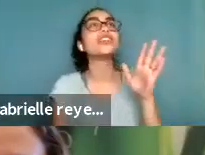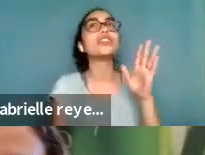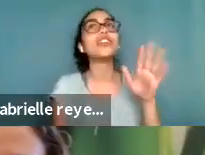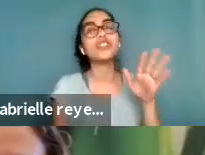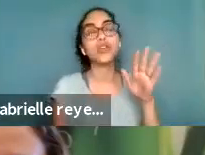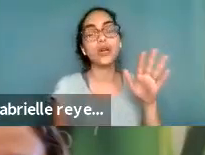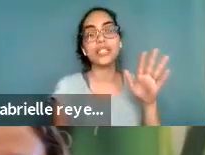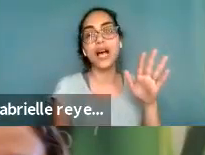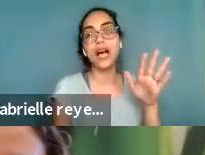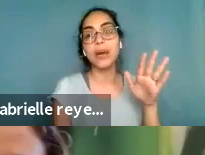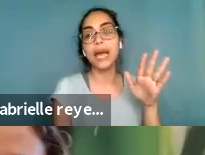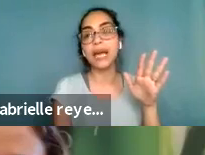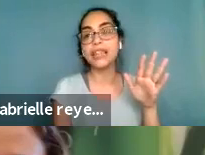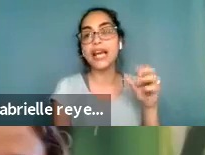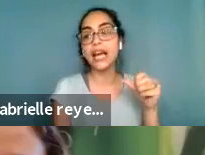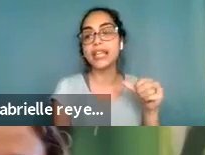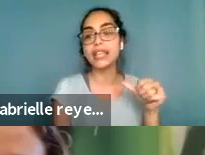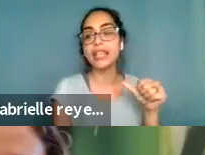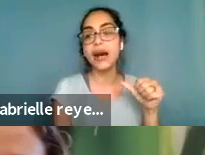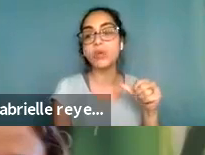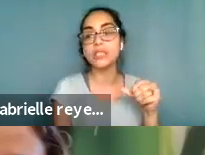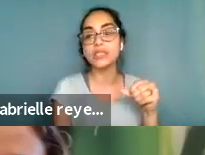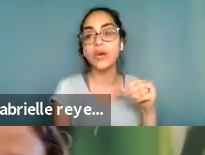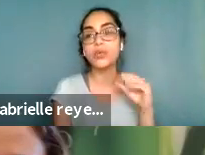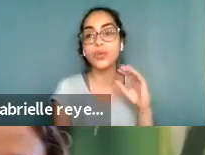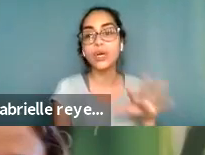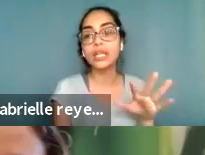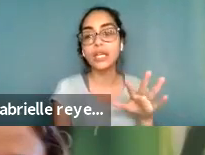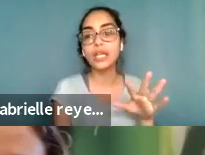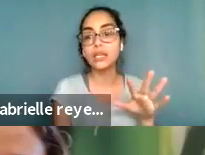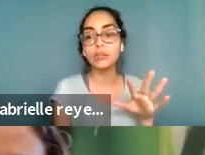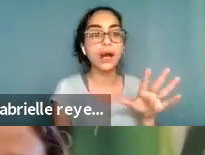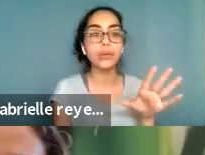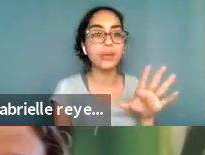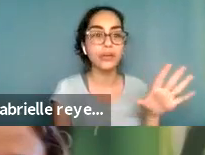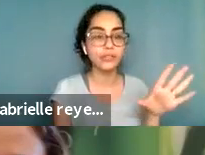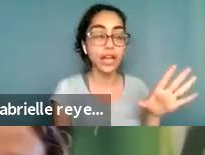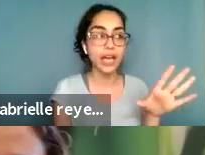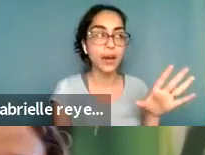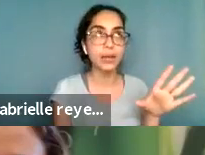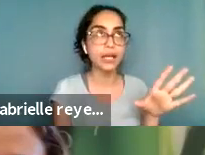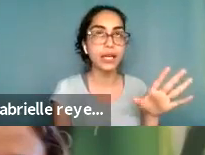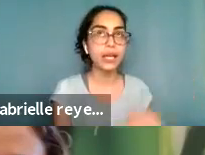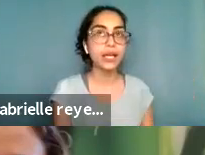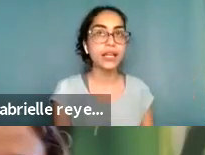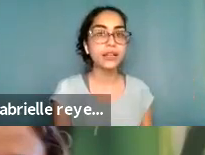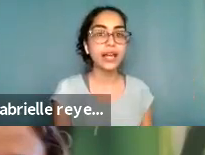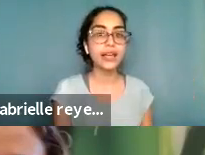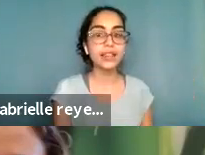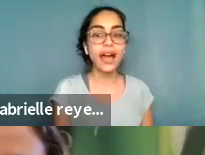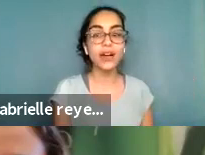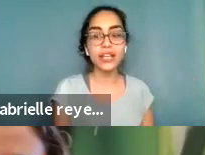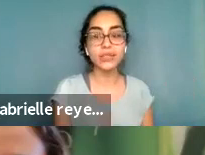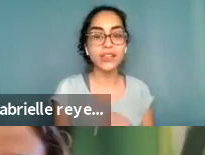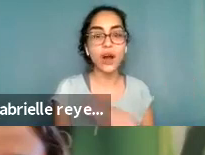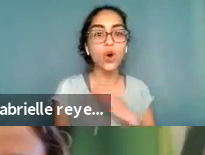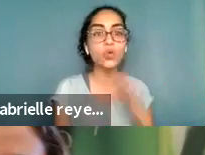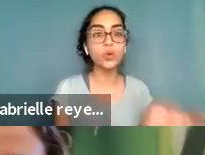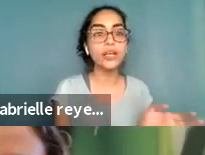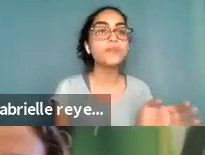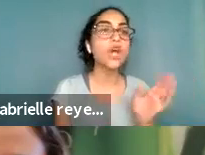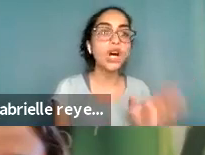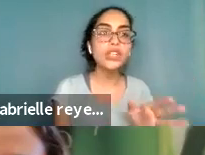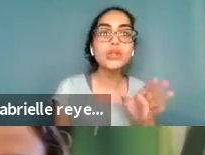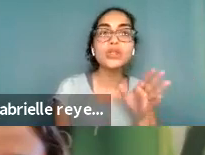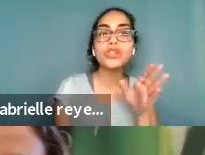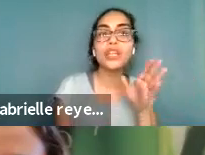was such a great time. And I think that was really something I will never forget. I mean, like that, like you said, that whole